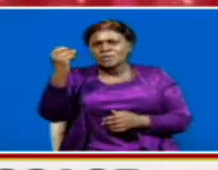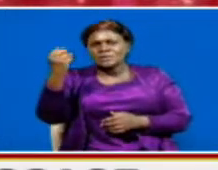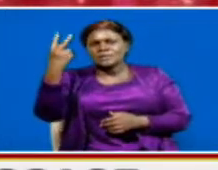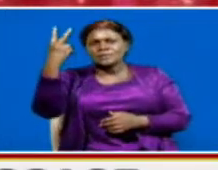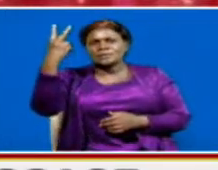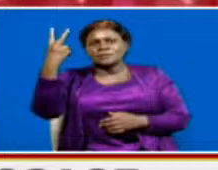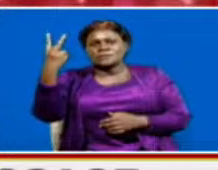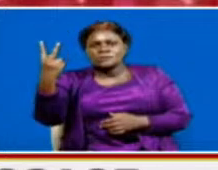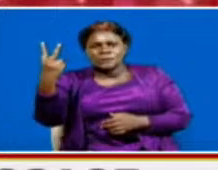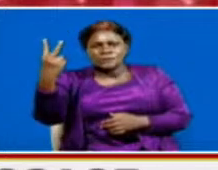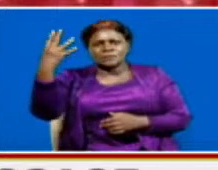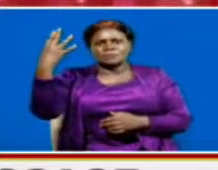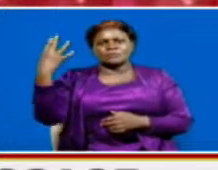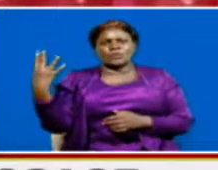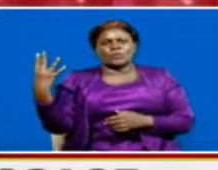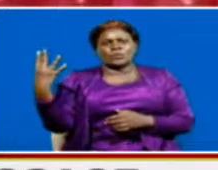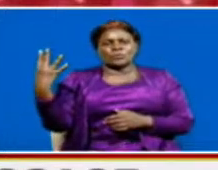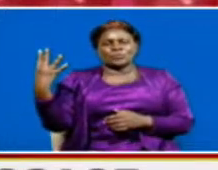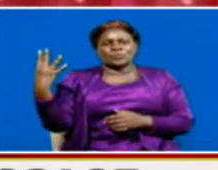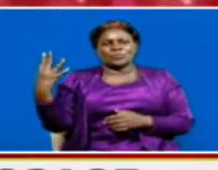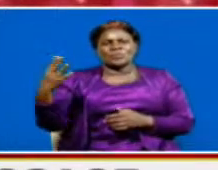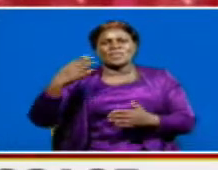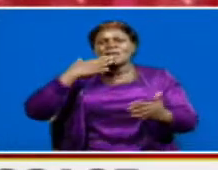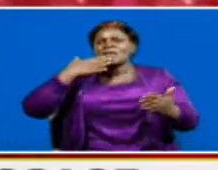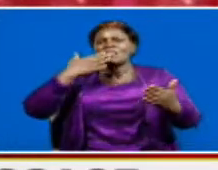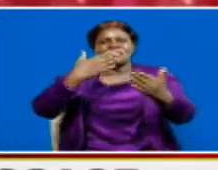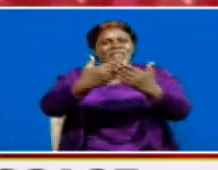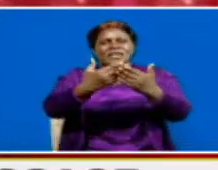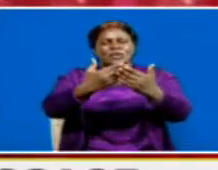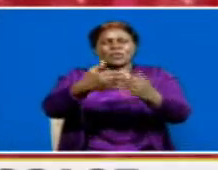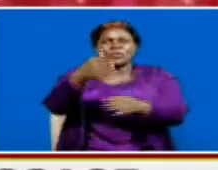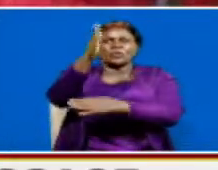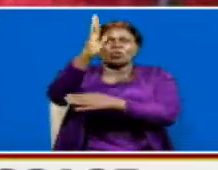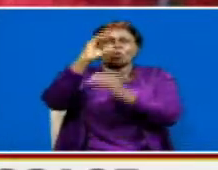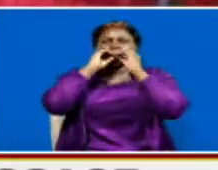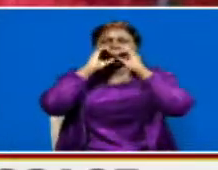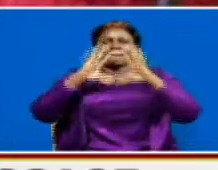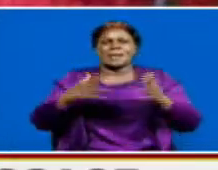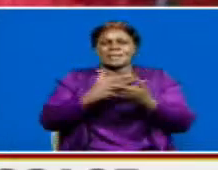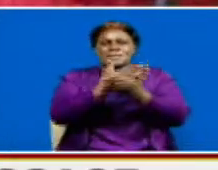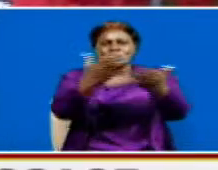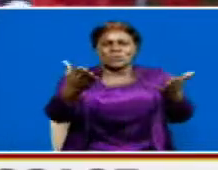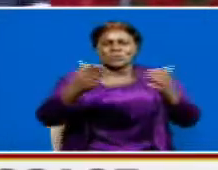2024. Asanteni sana na Mungu wabariki.